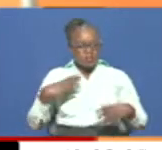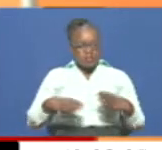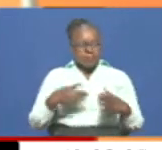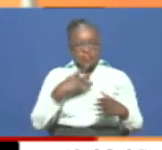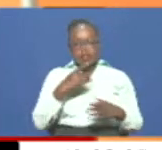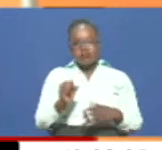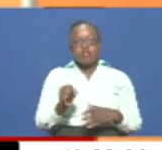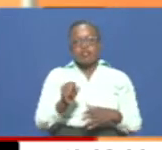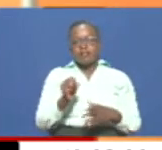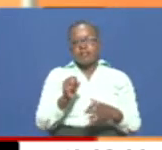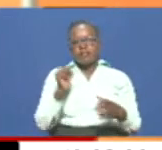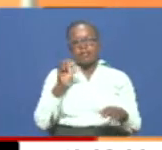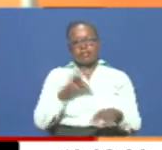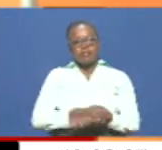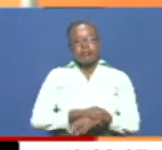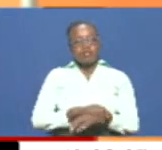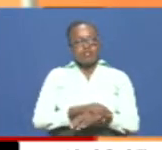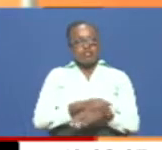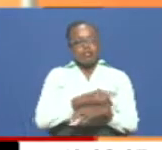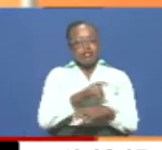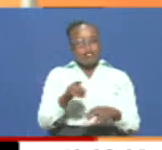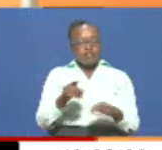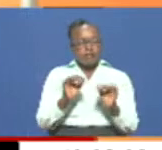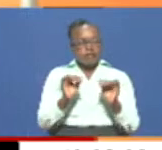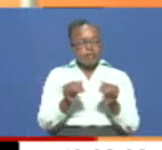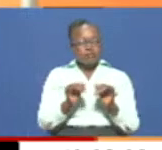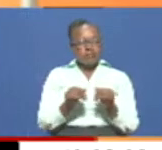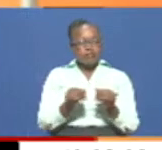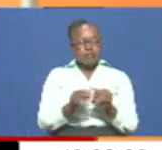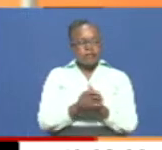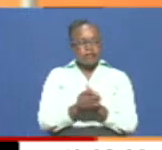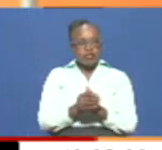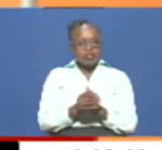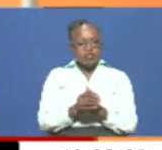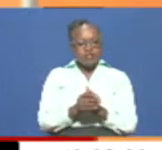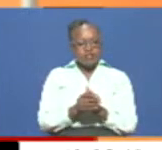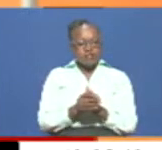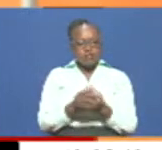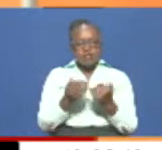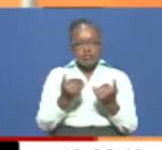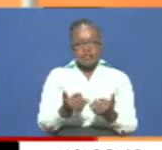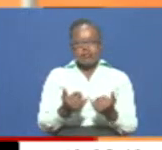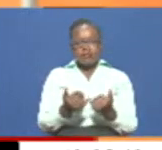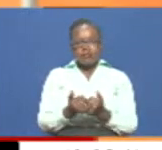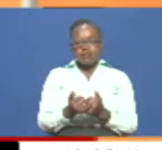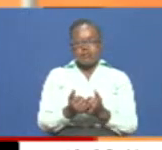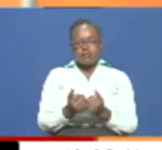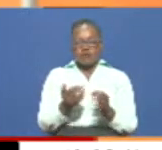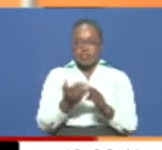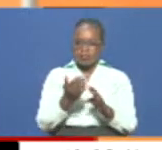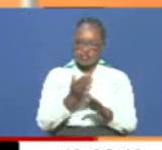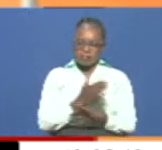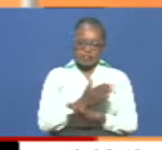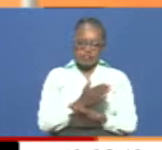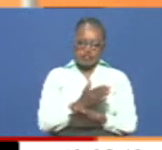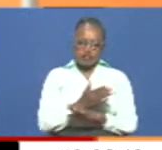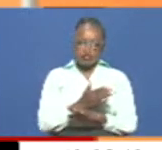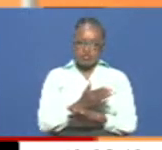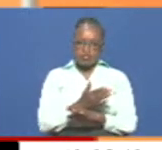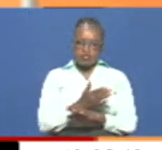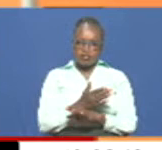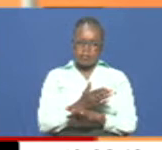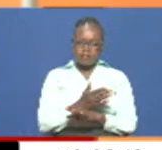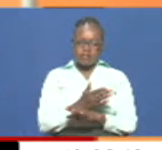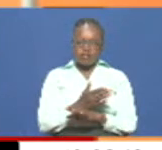catch that update in our subsequent bulletins too. Now, Mutuku, before the previous